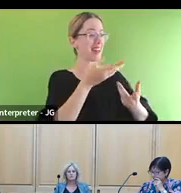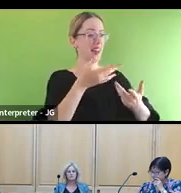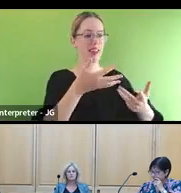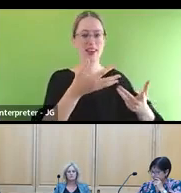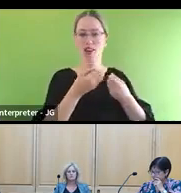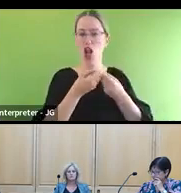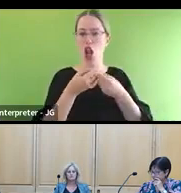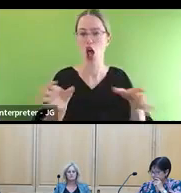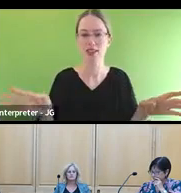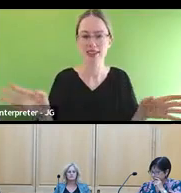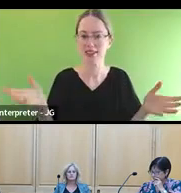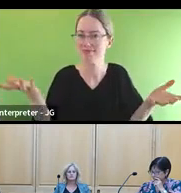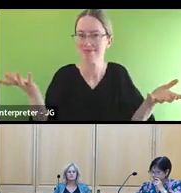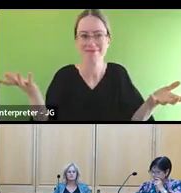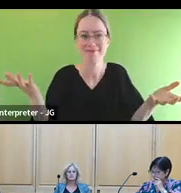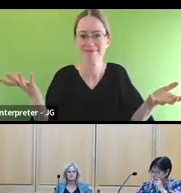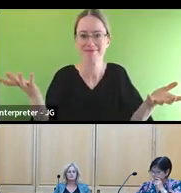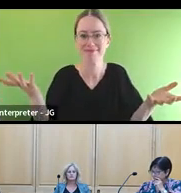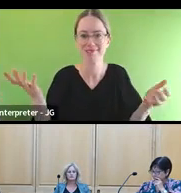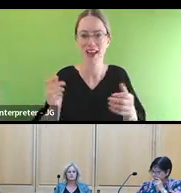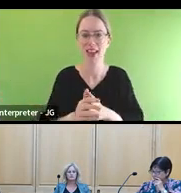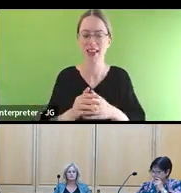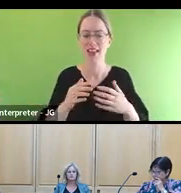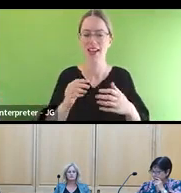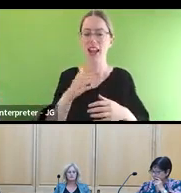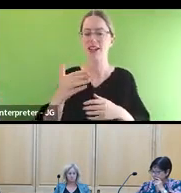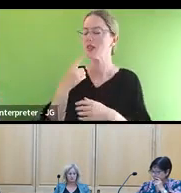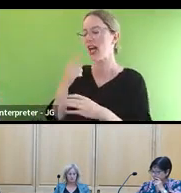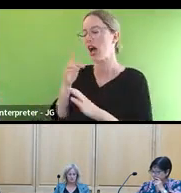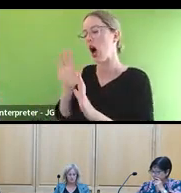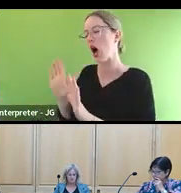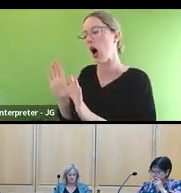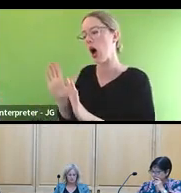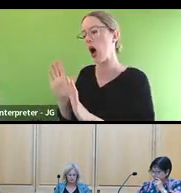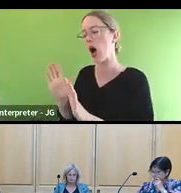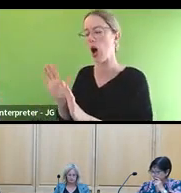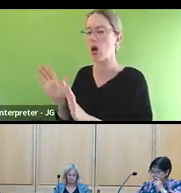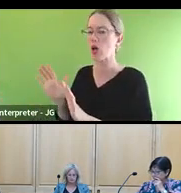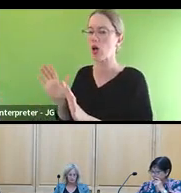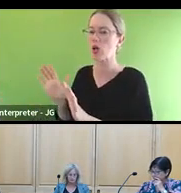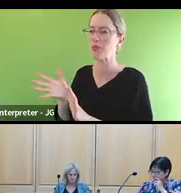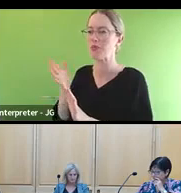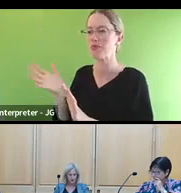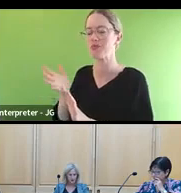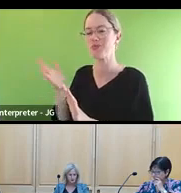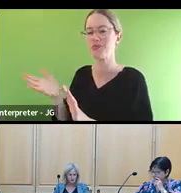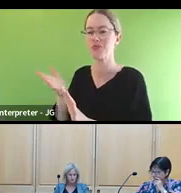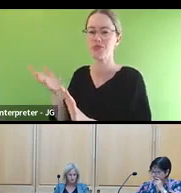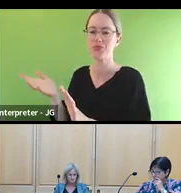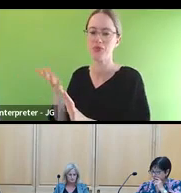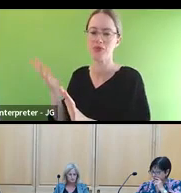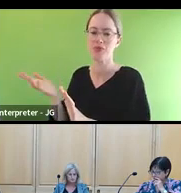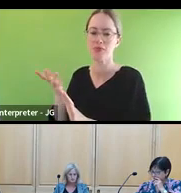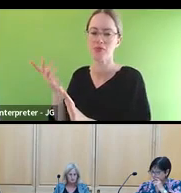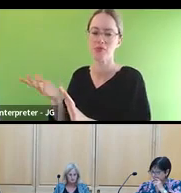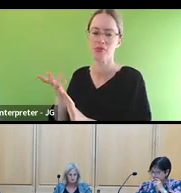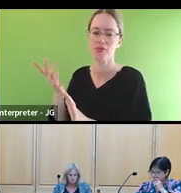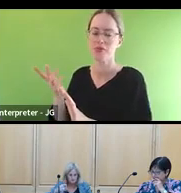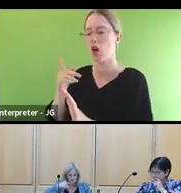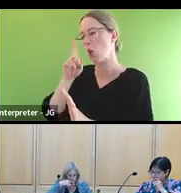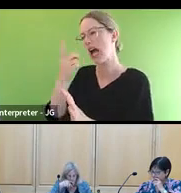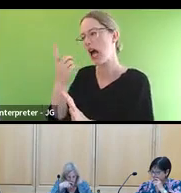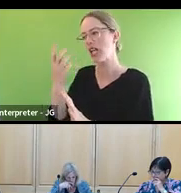gets lost. What we get, then we get the argument afterwards that we need to not, you know, not have